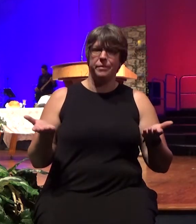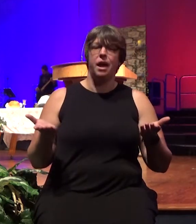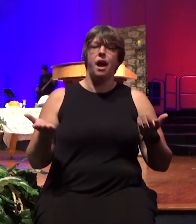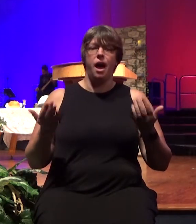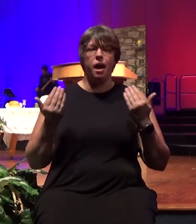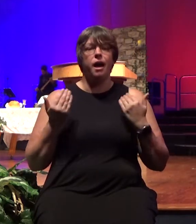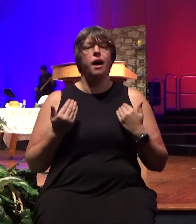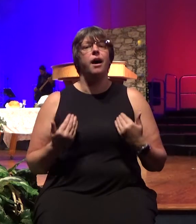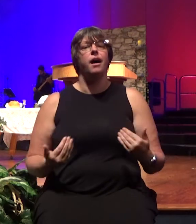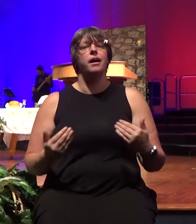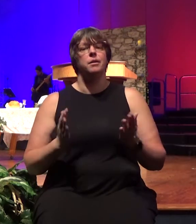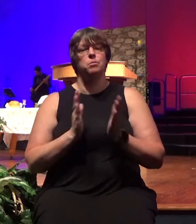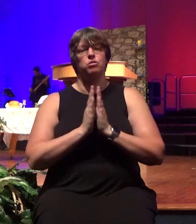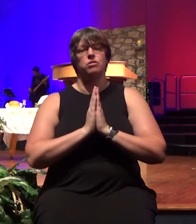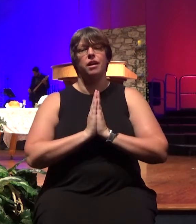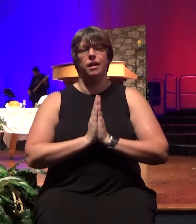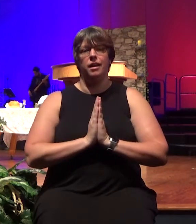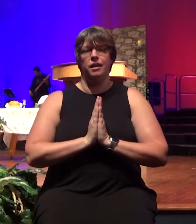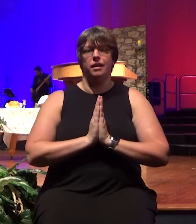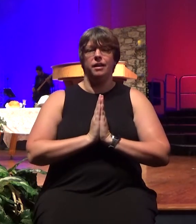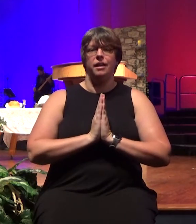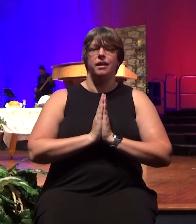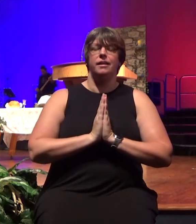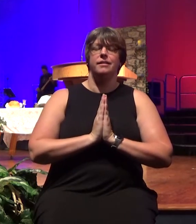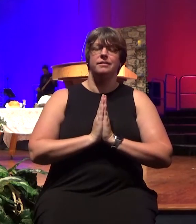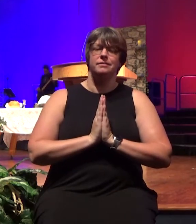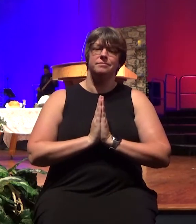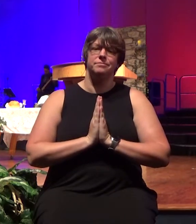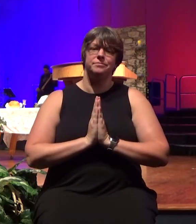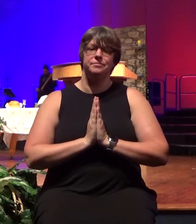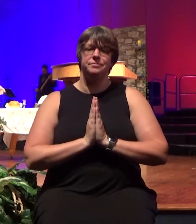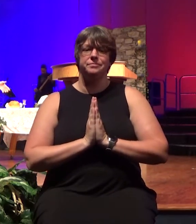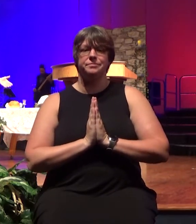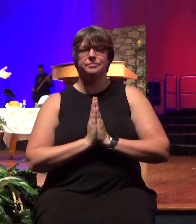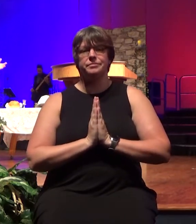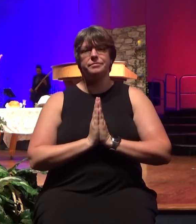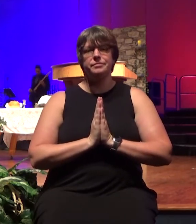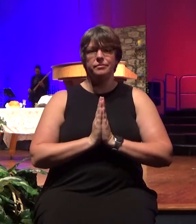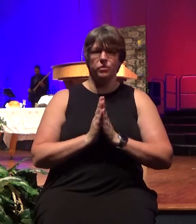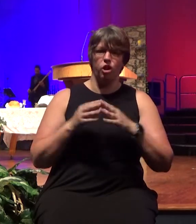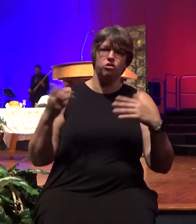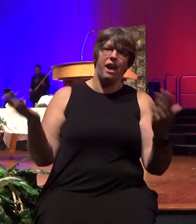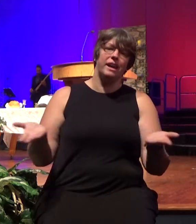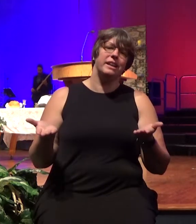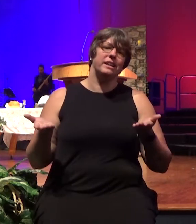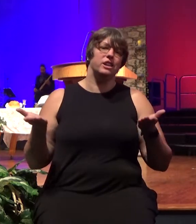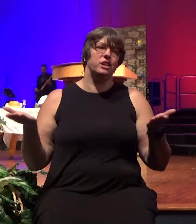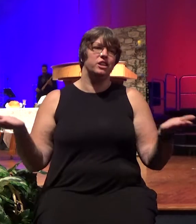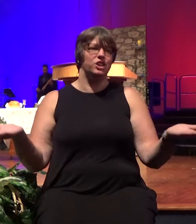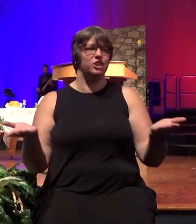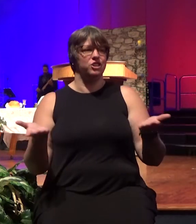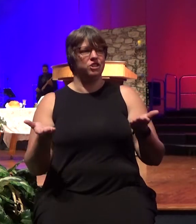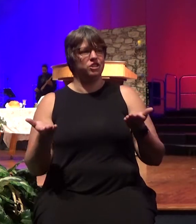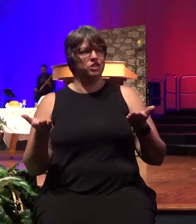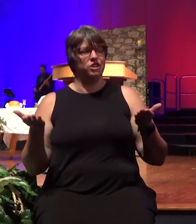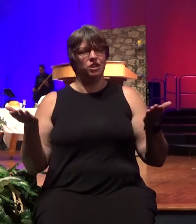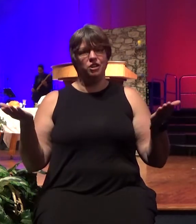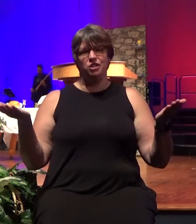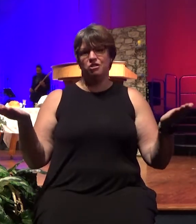my heart go deeper into my God.